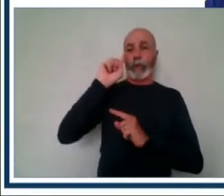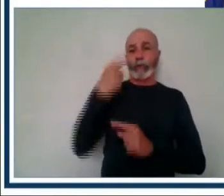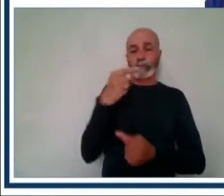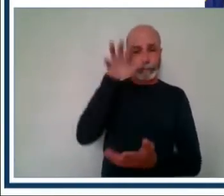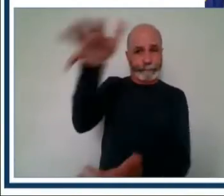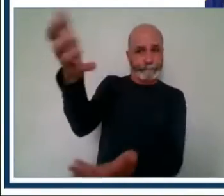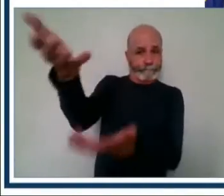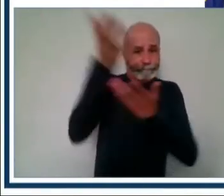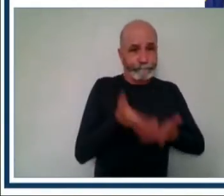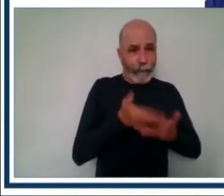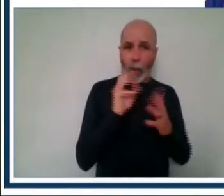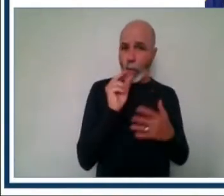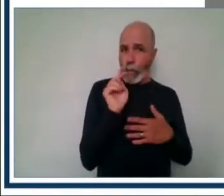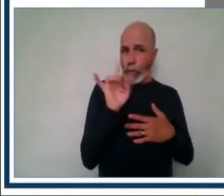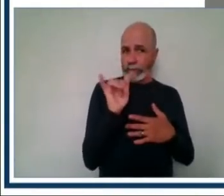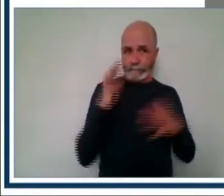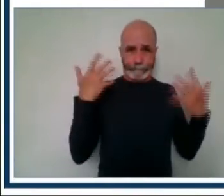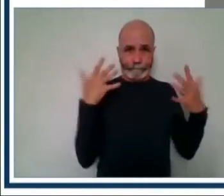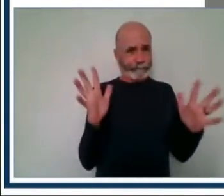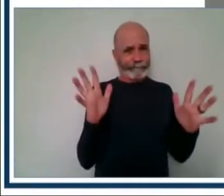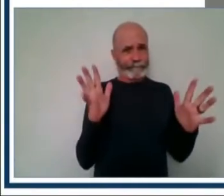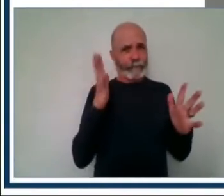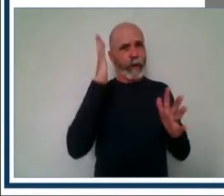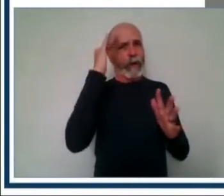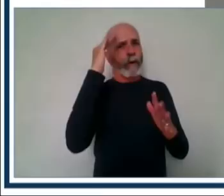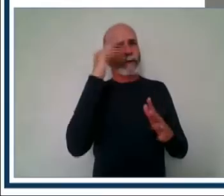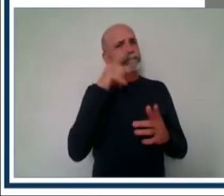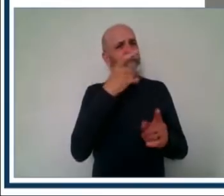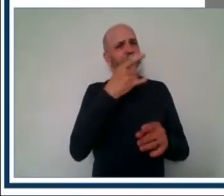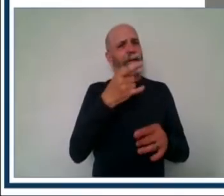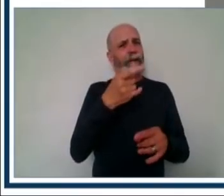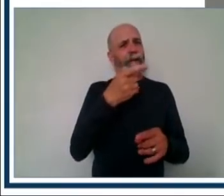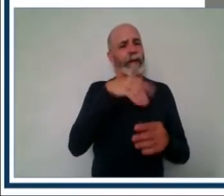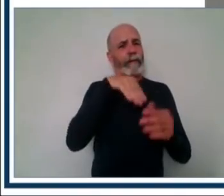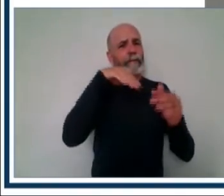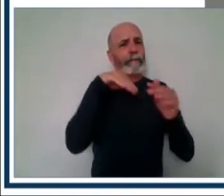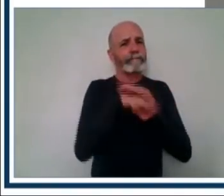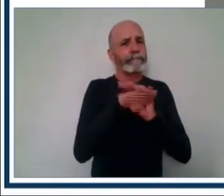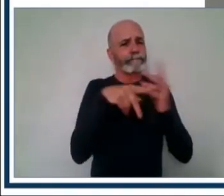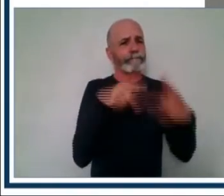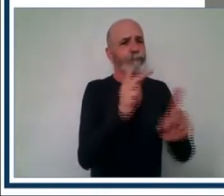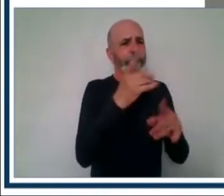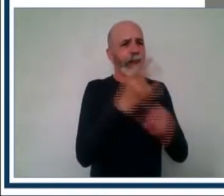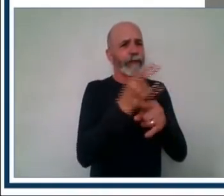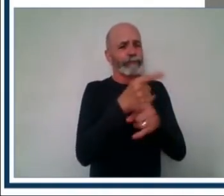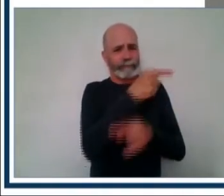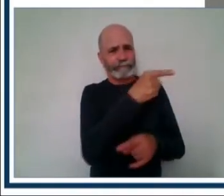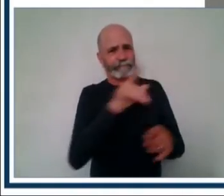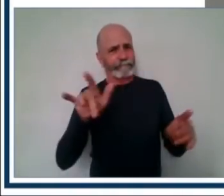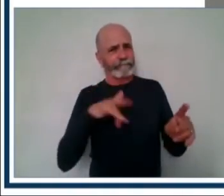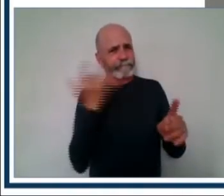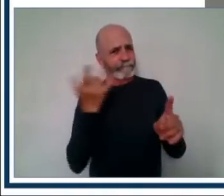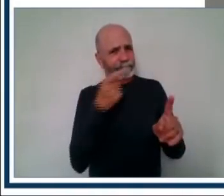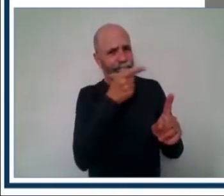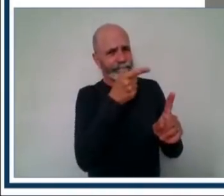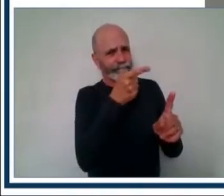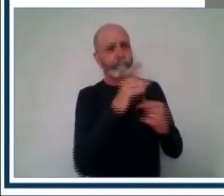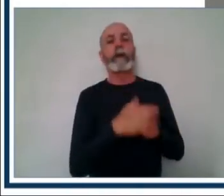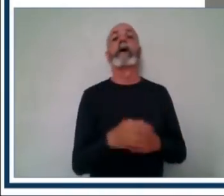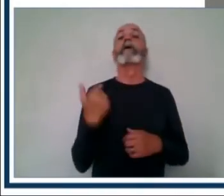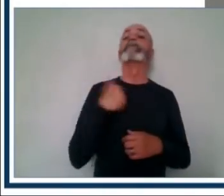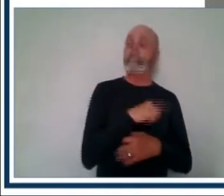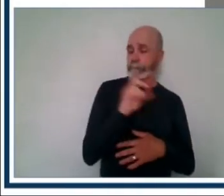looked at that and we've clarified today, and the communication is going out to that sector that private stores will have the same